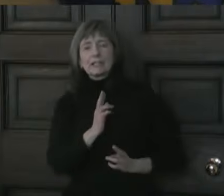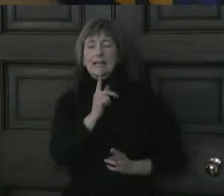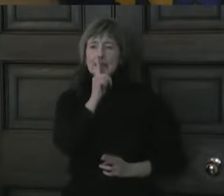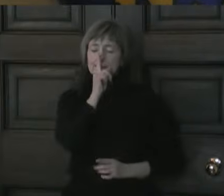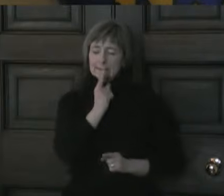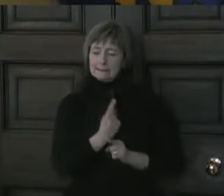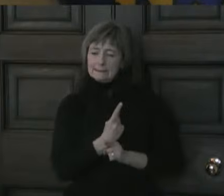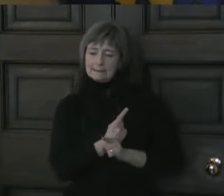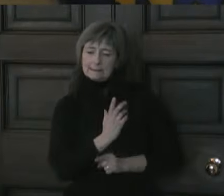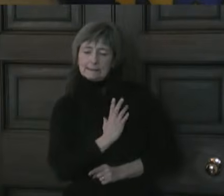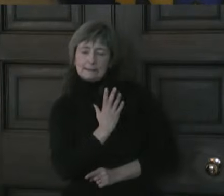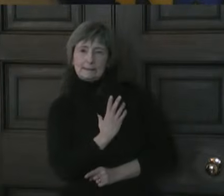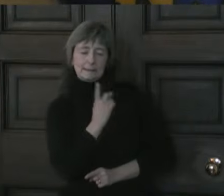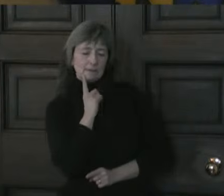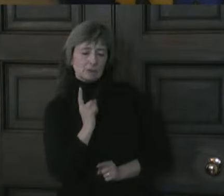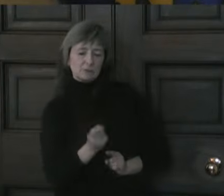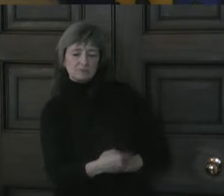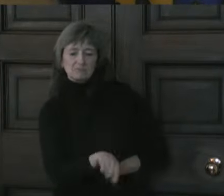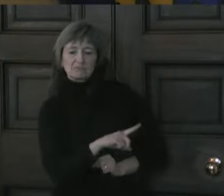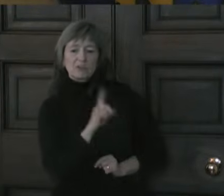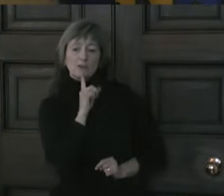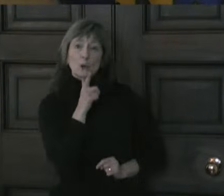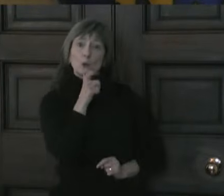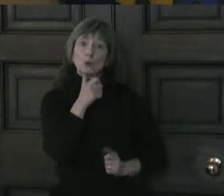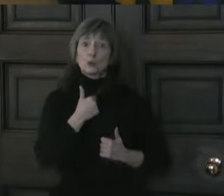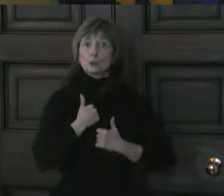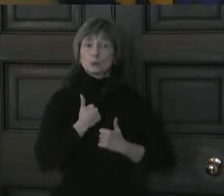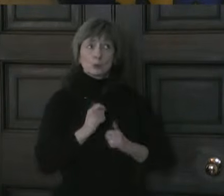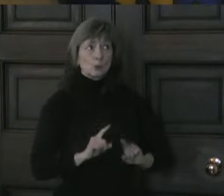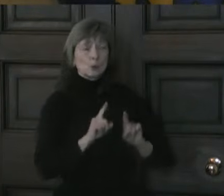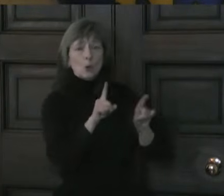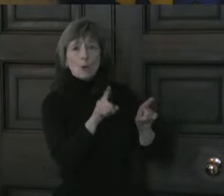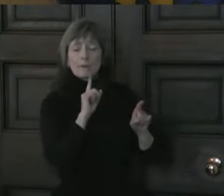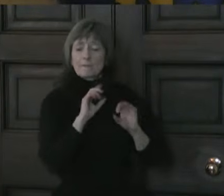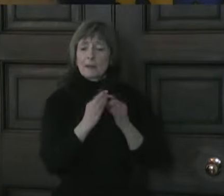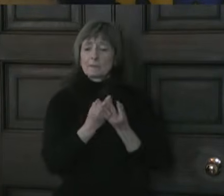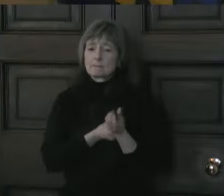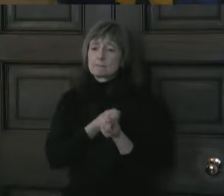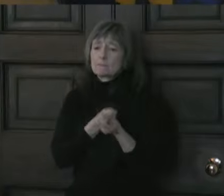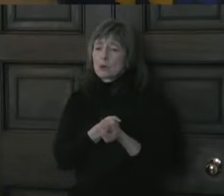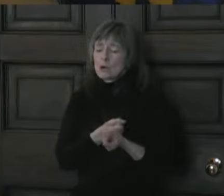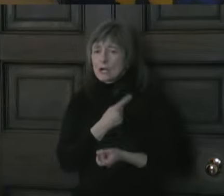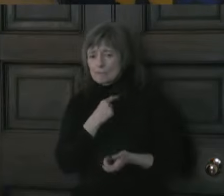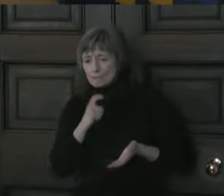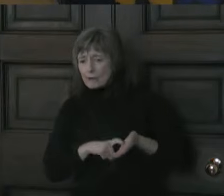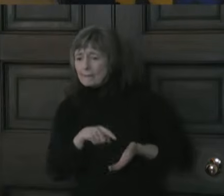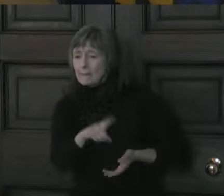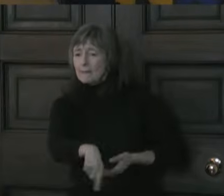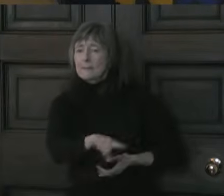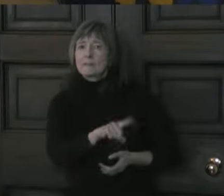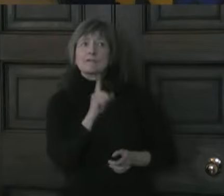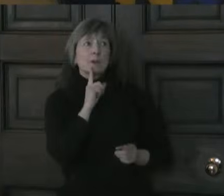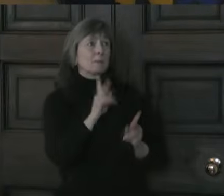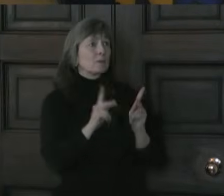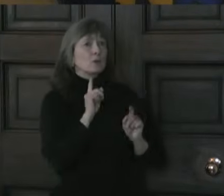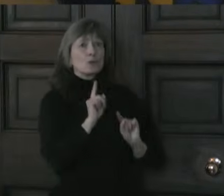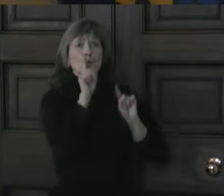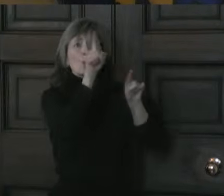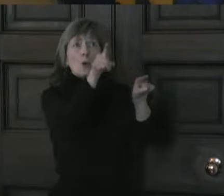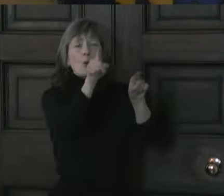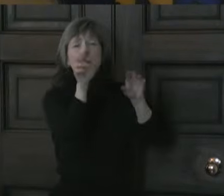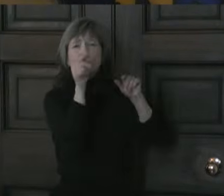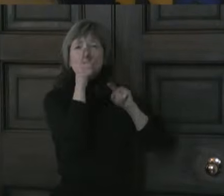the identification of those who have served in conflicts for us in faraway places, laying them to